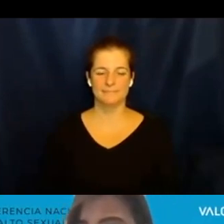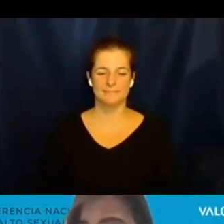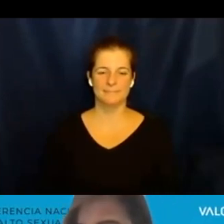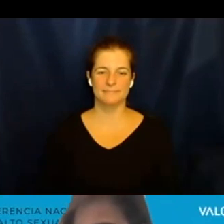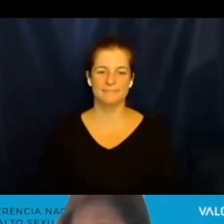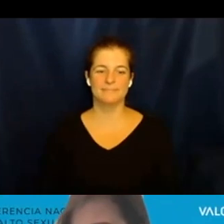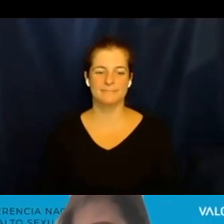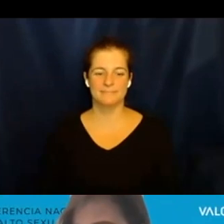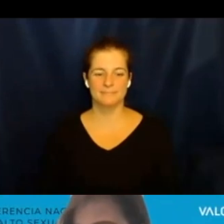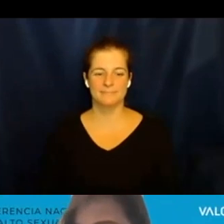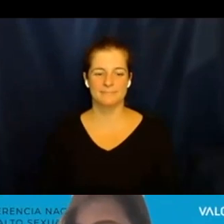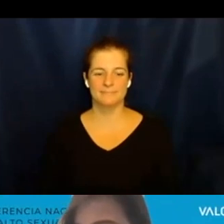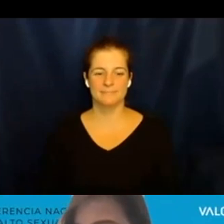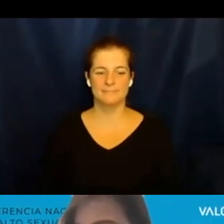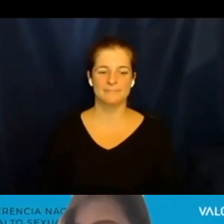the